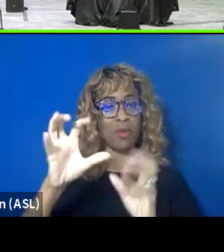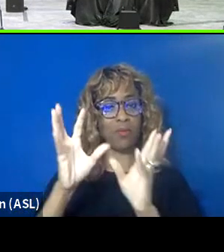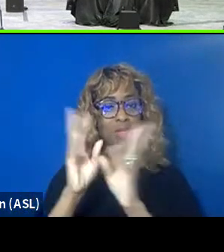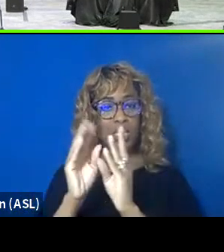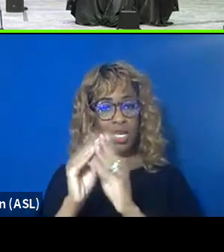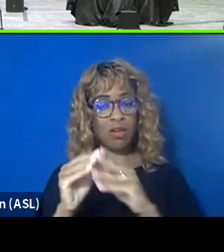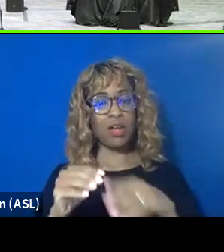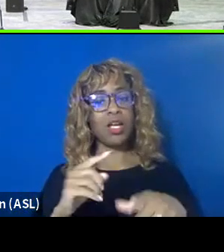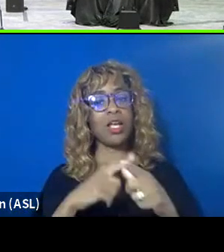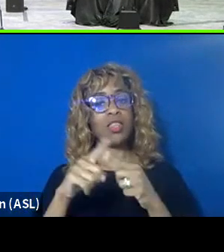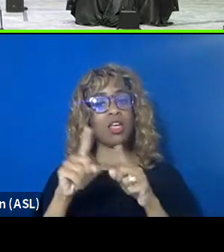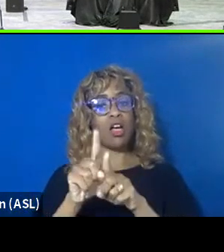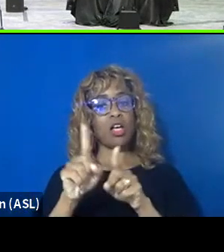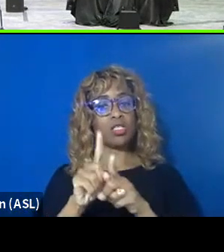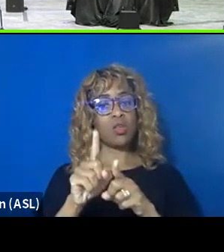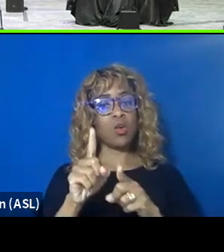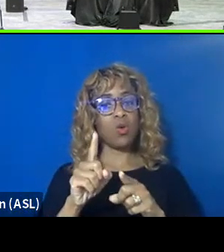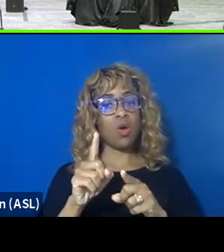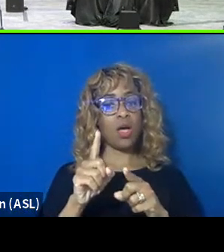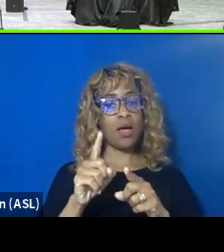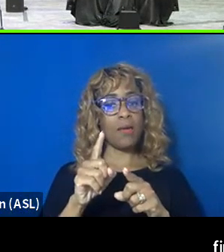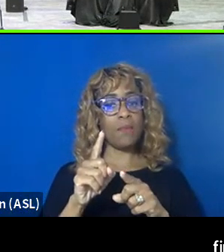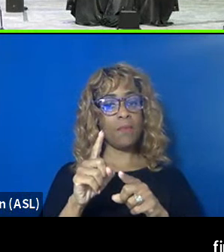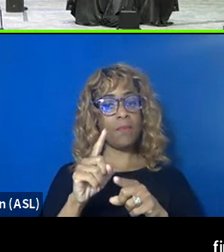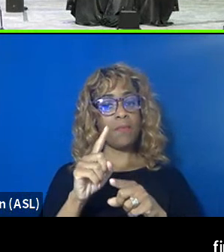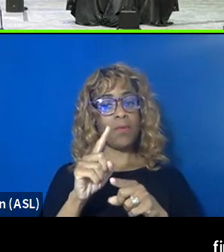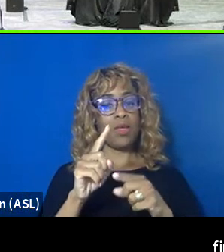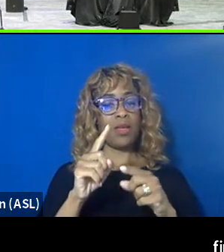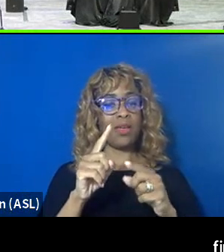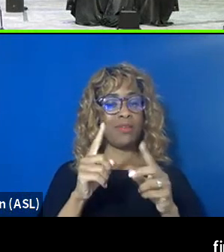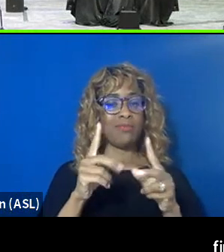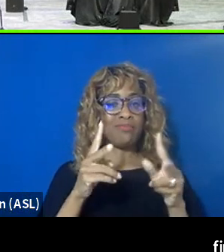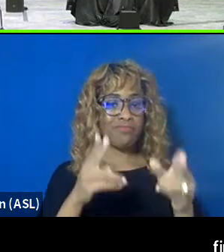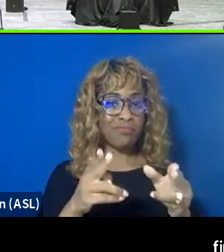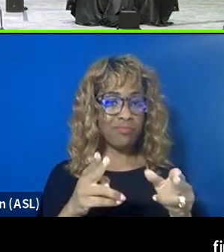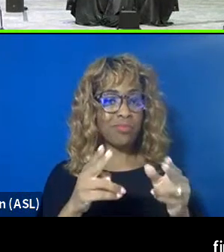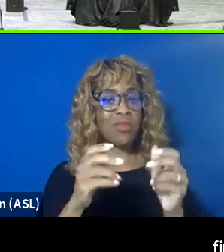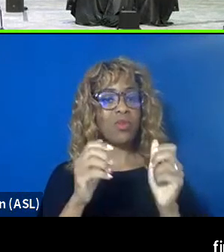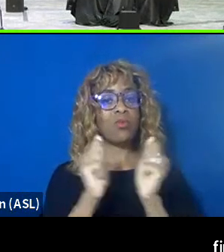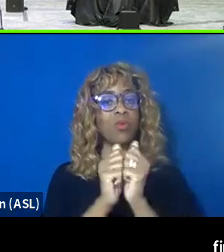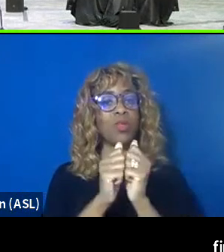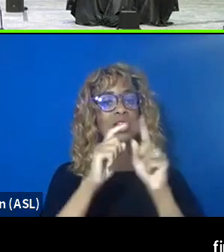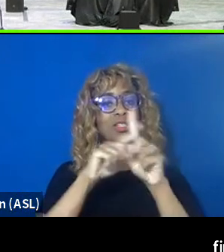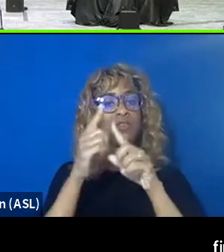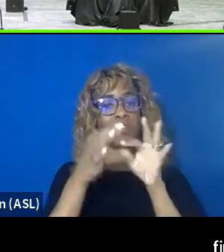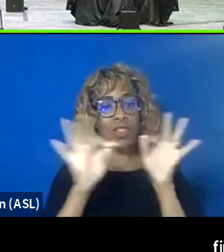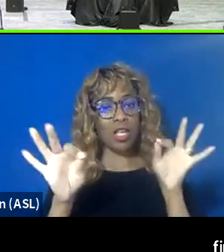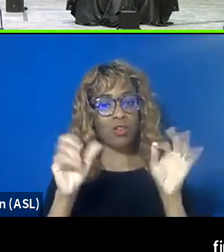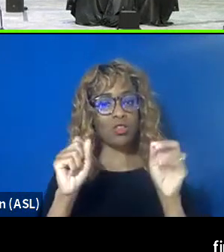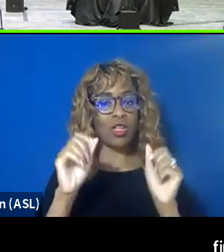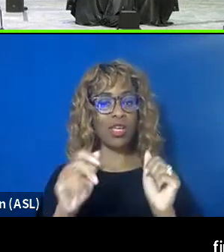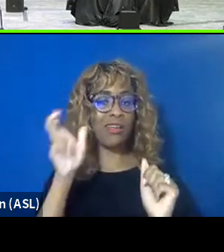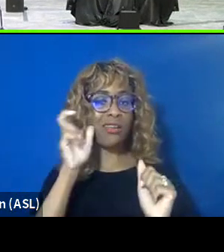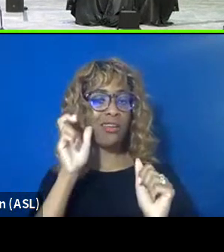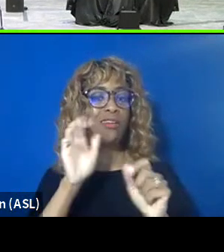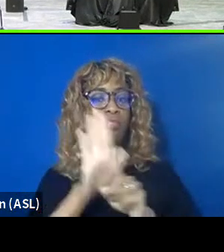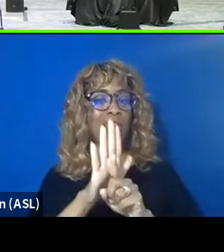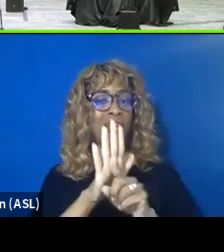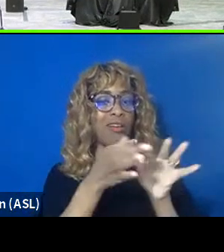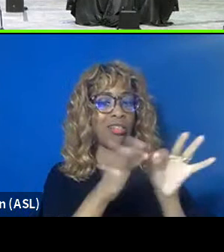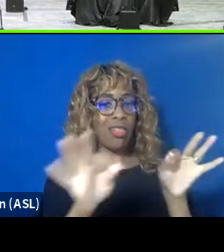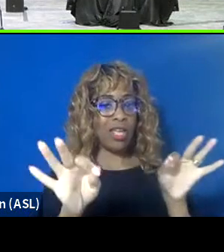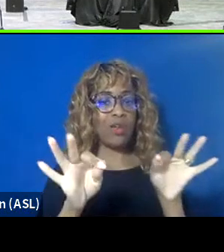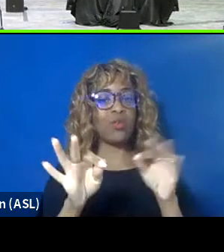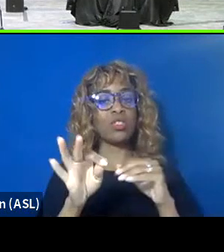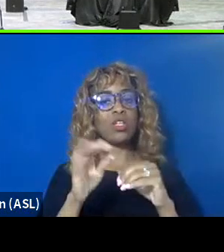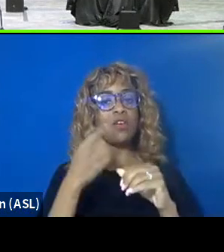they will be also doing a vignette in different languages so people can hear in their native tongue with regards